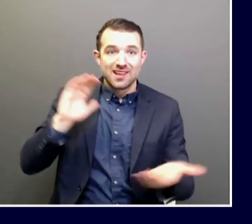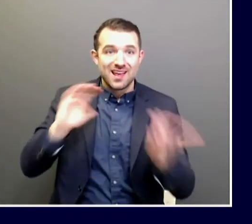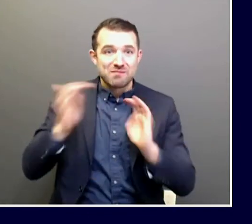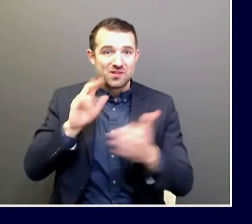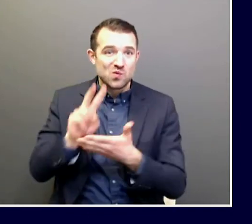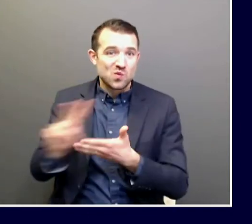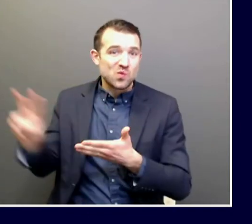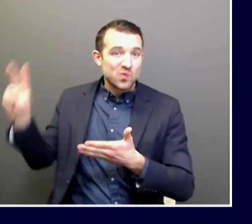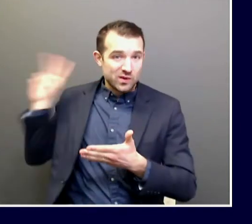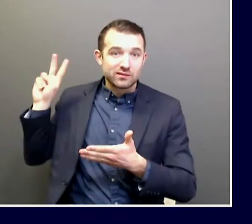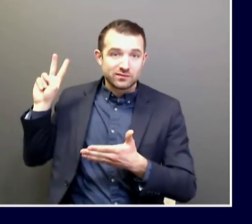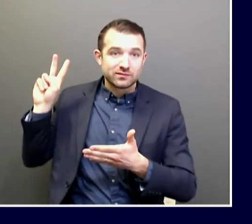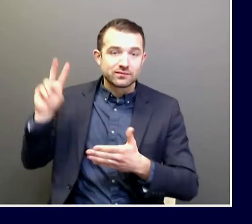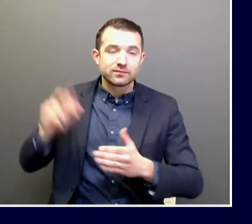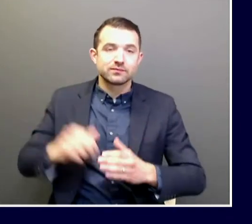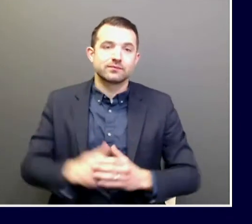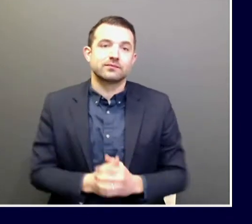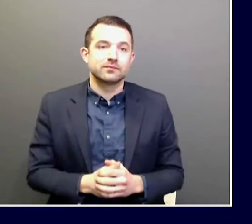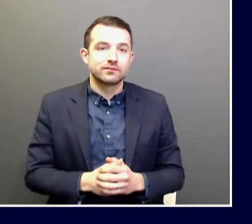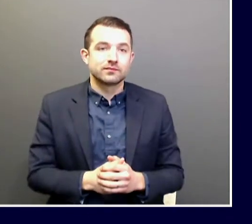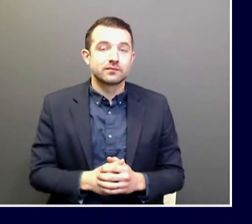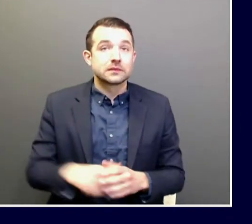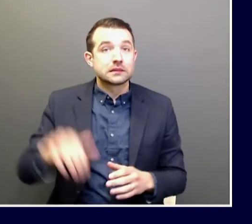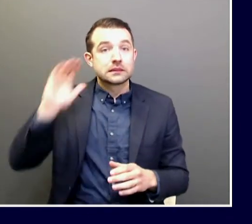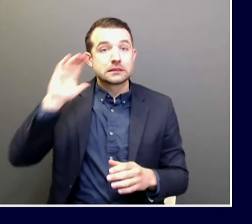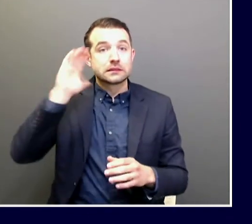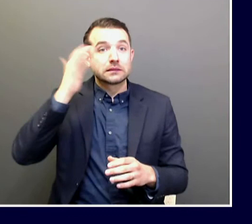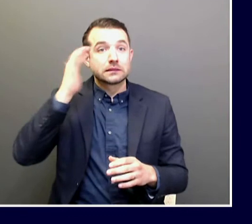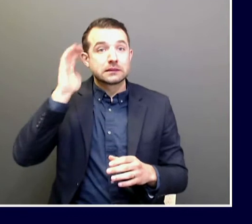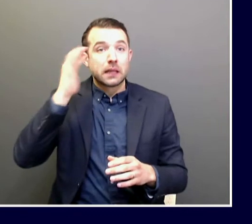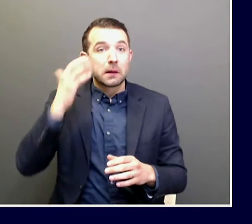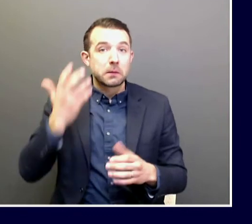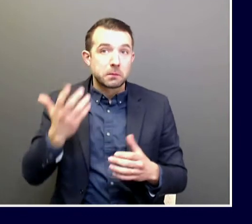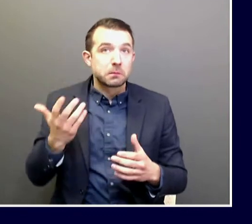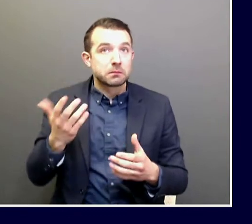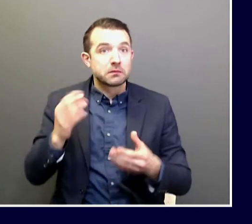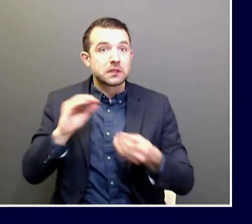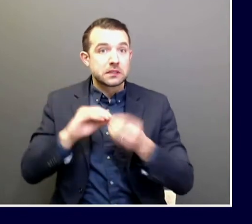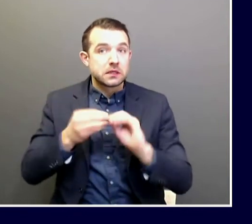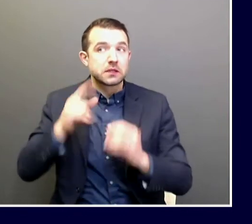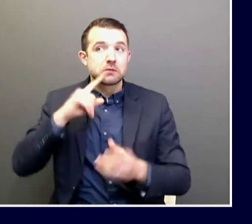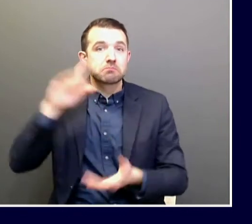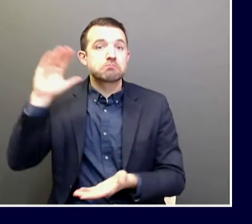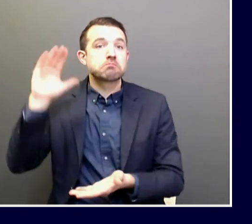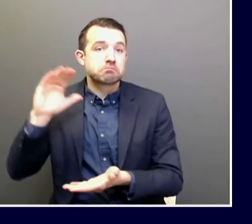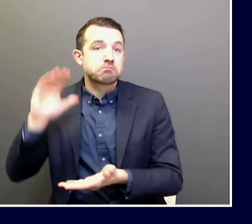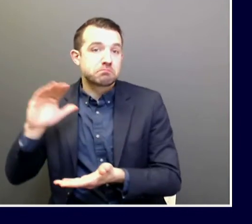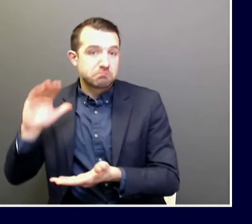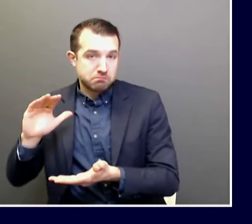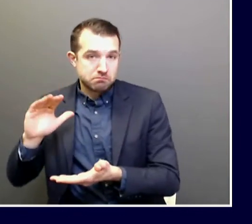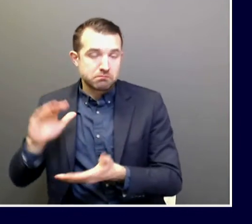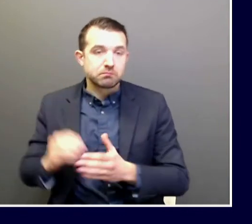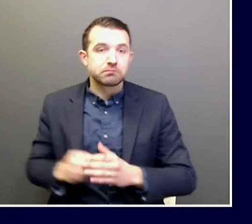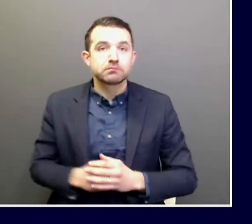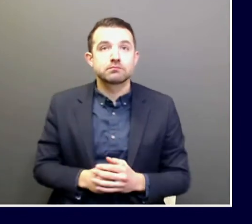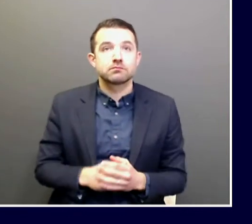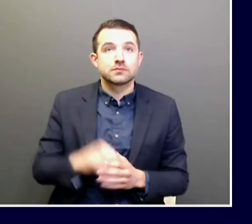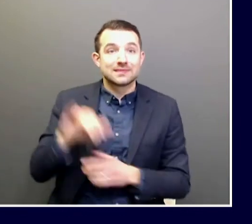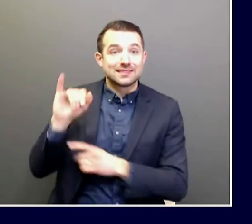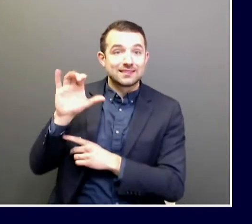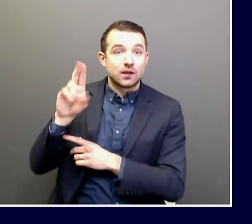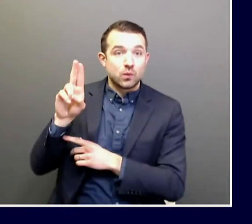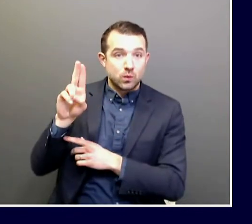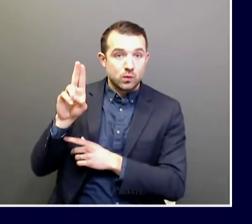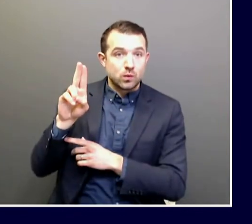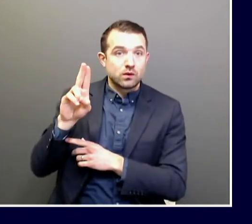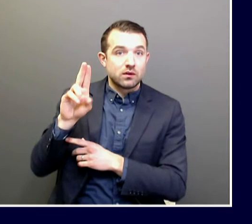the trend is in our favor here. That number of those in the ICU, 88 people, is the second day